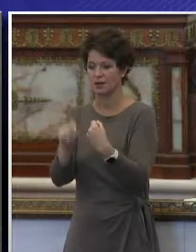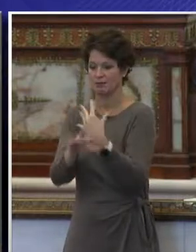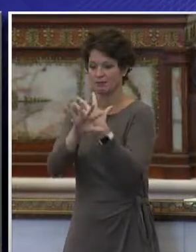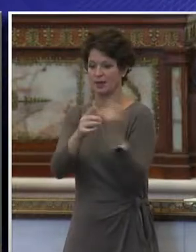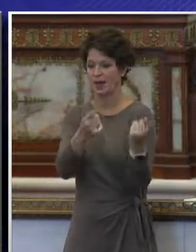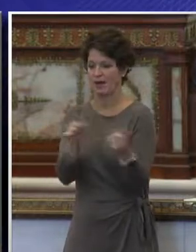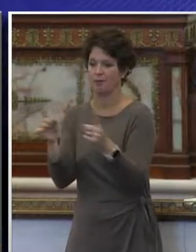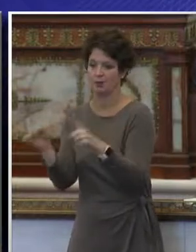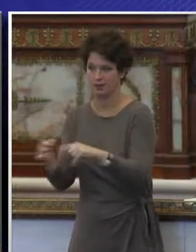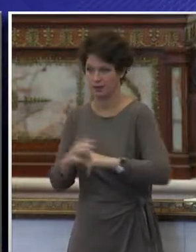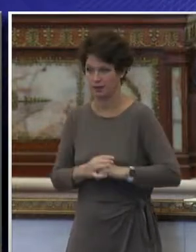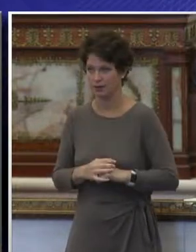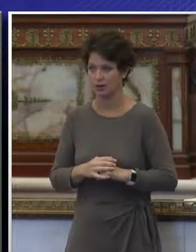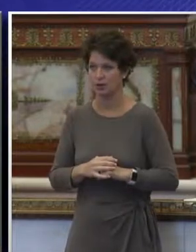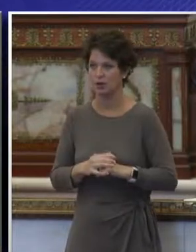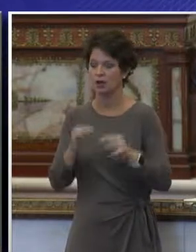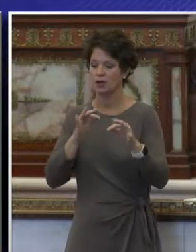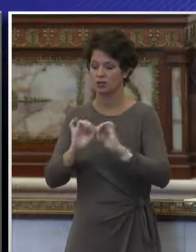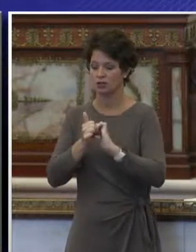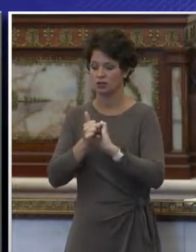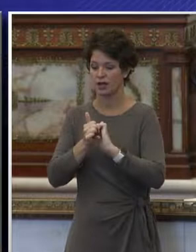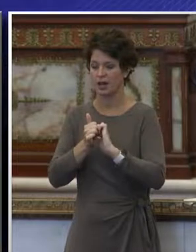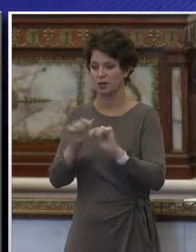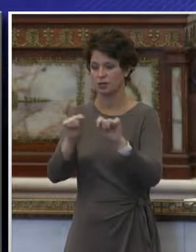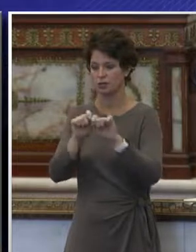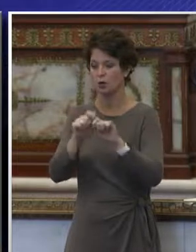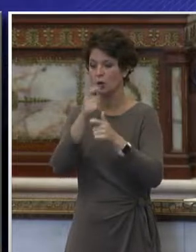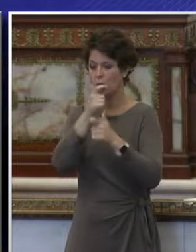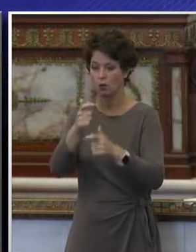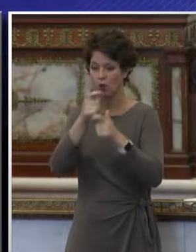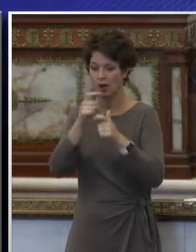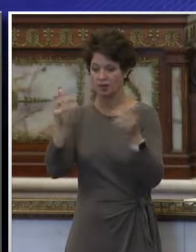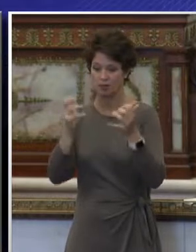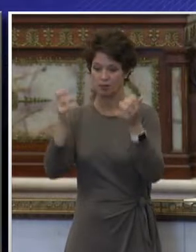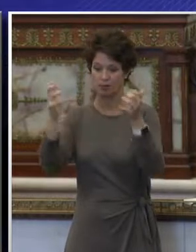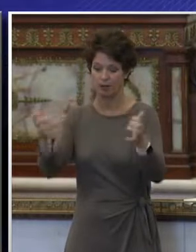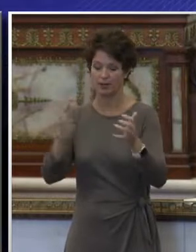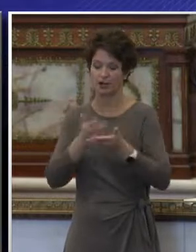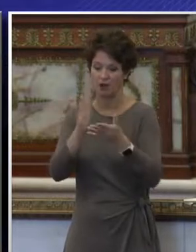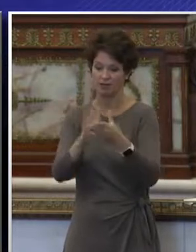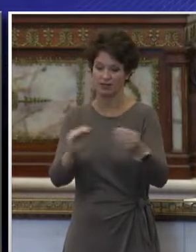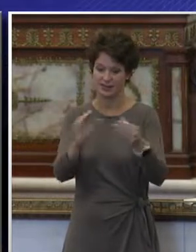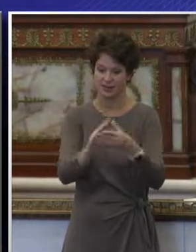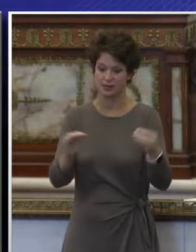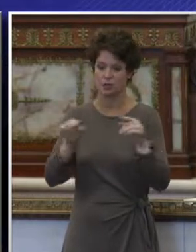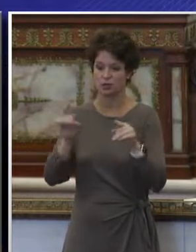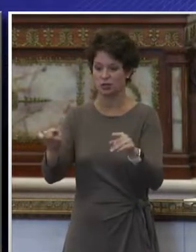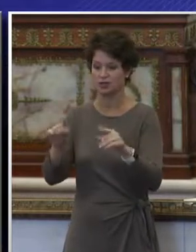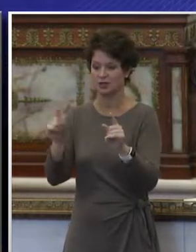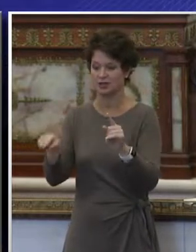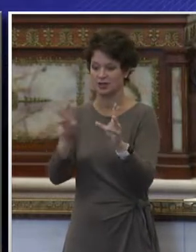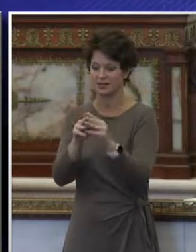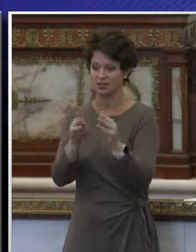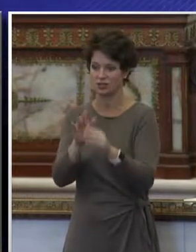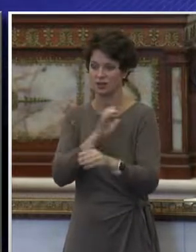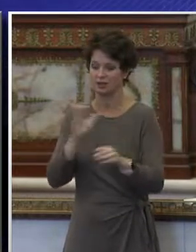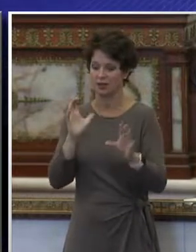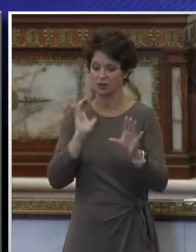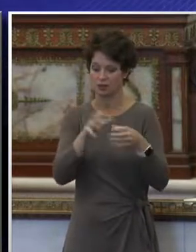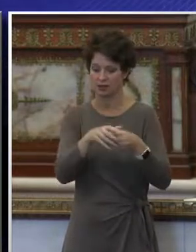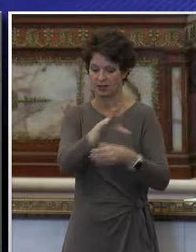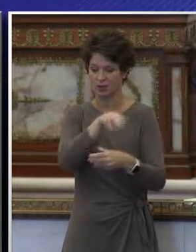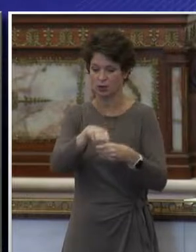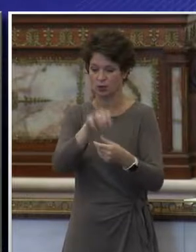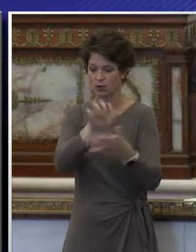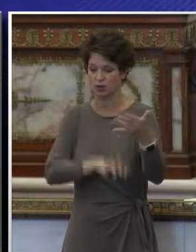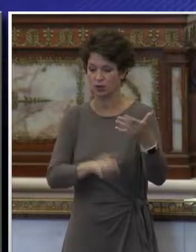hearings possible. Instructions for how the public may view and offer public testimony at public hearings of council committees are included